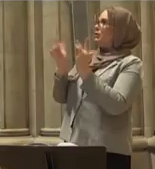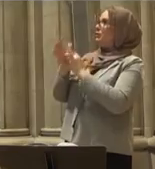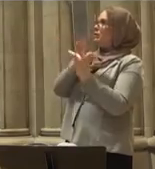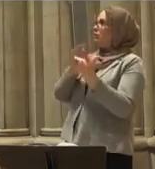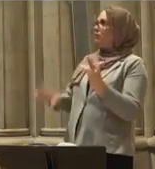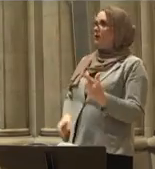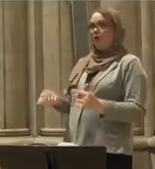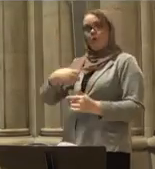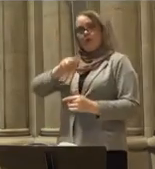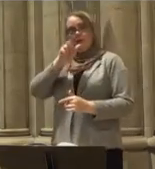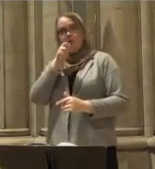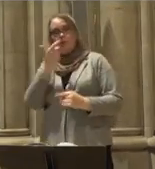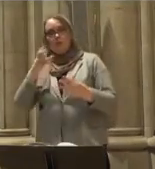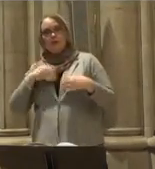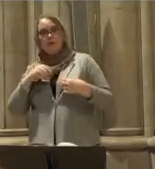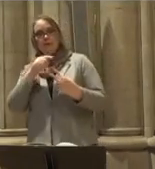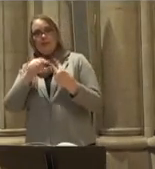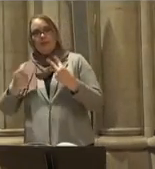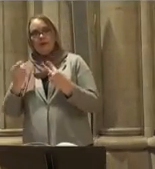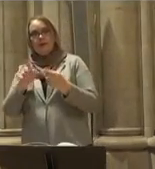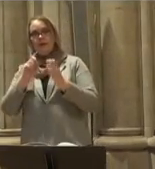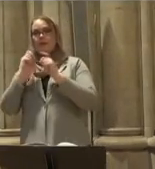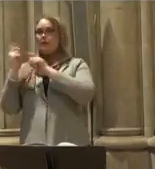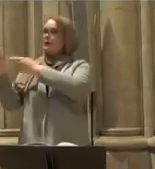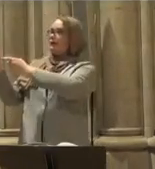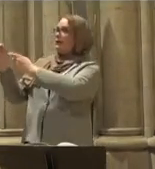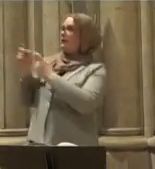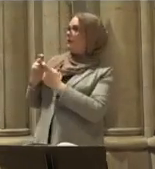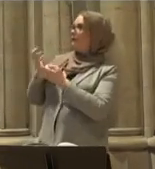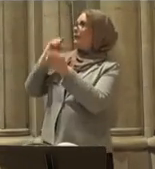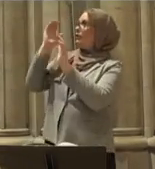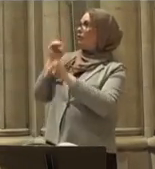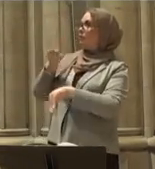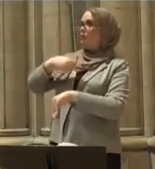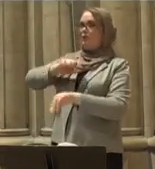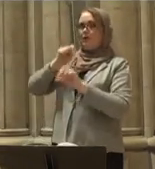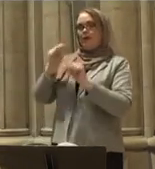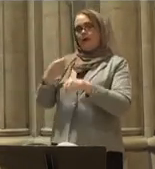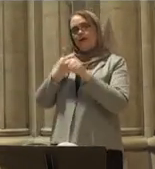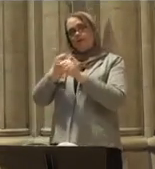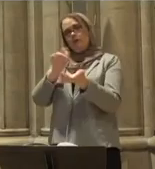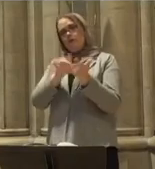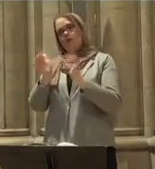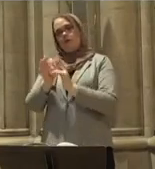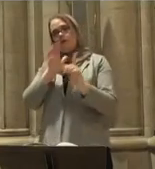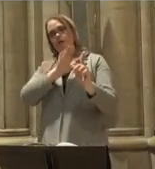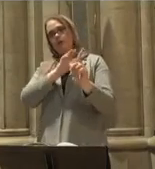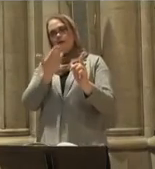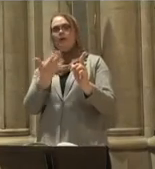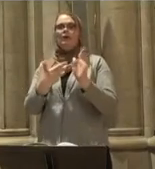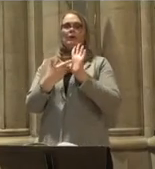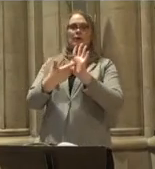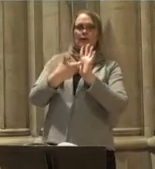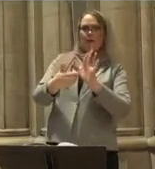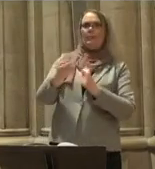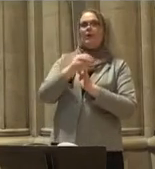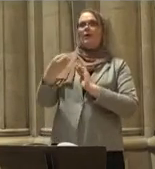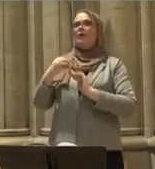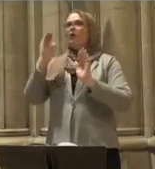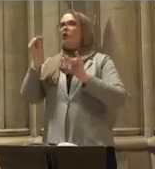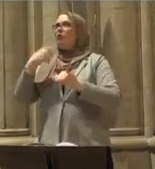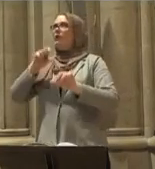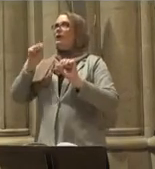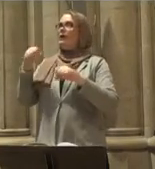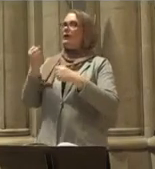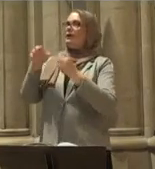with the Holy Spirit and live as Christ's body in the world. Bring us into the everlasting heritage of your daughters